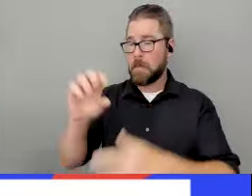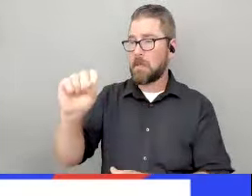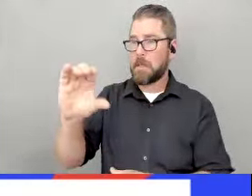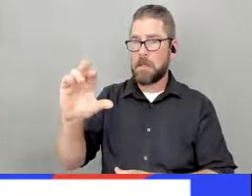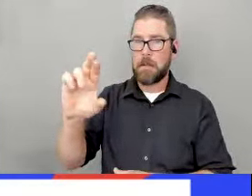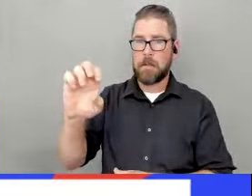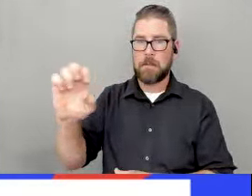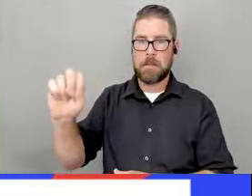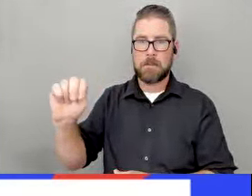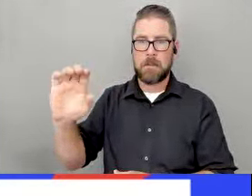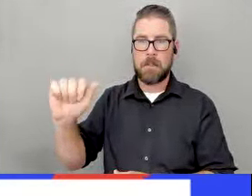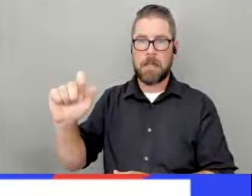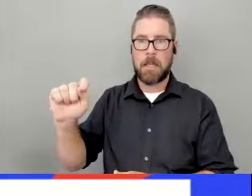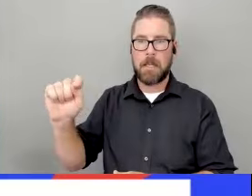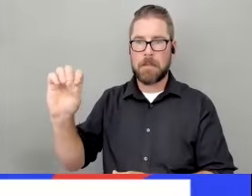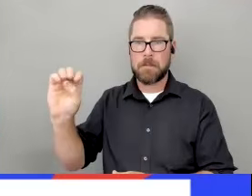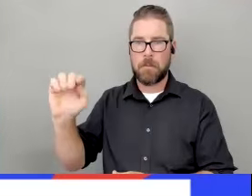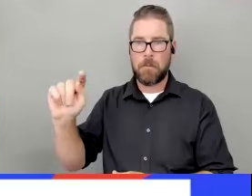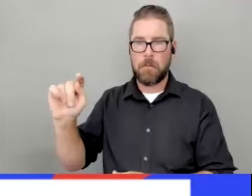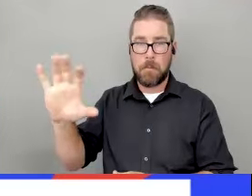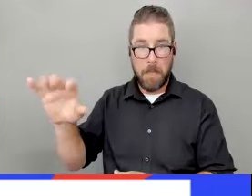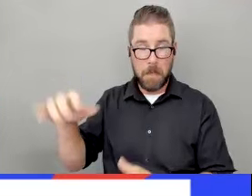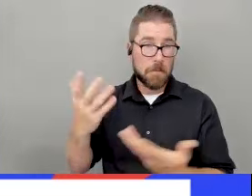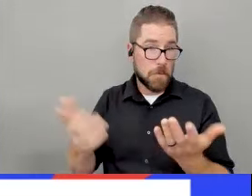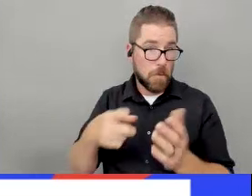screen. So it can video a PowerPoint you're giving,